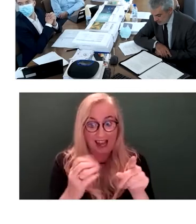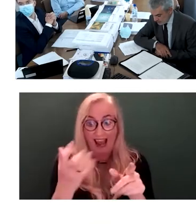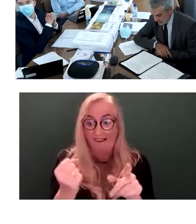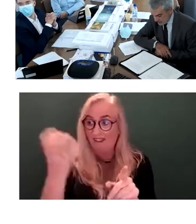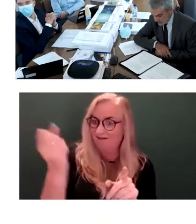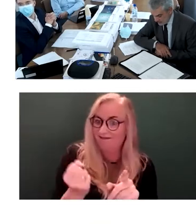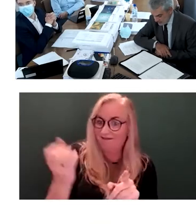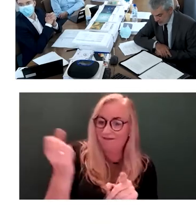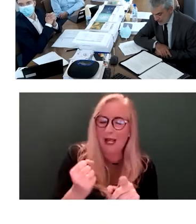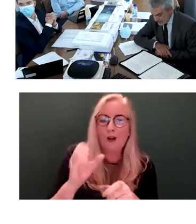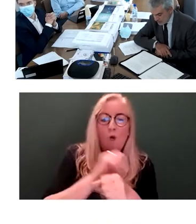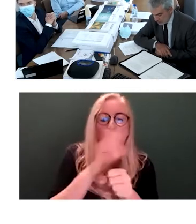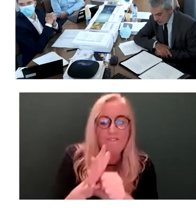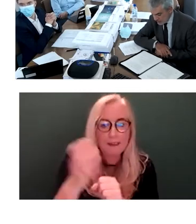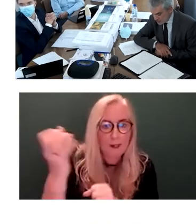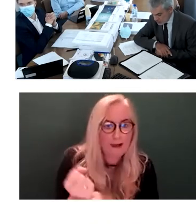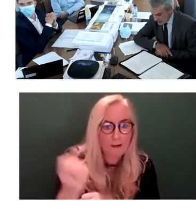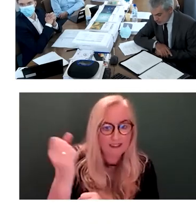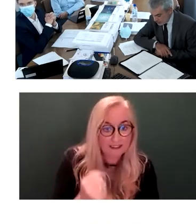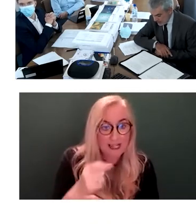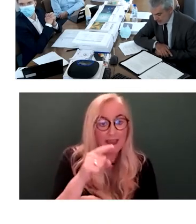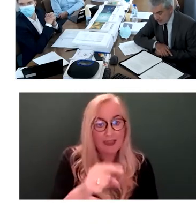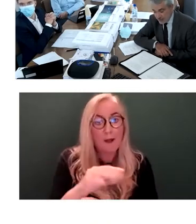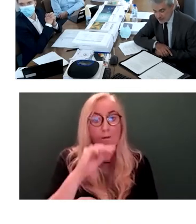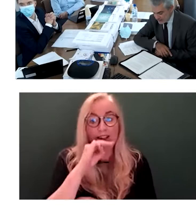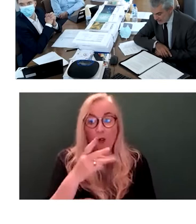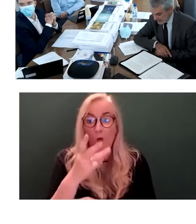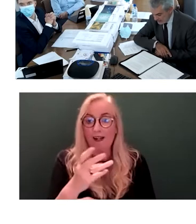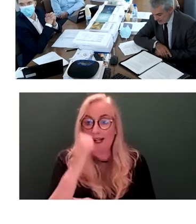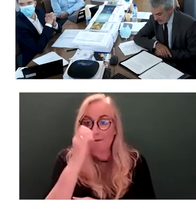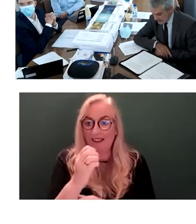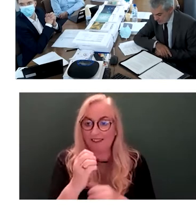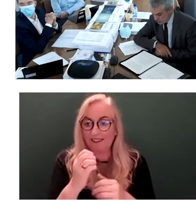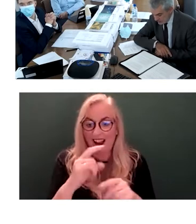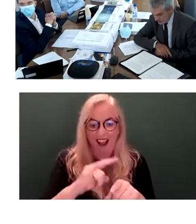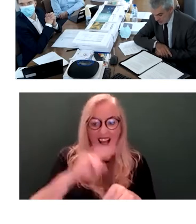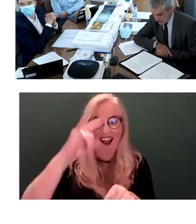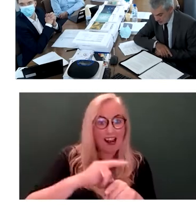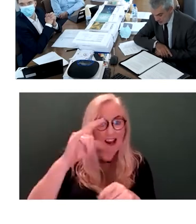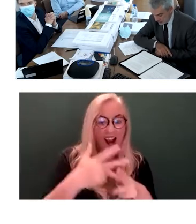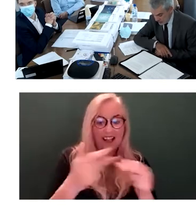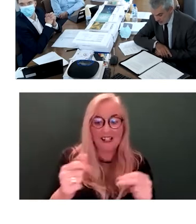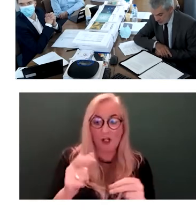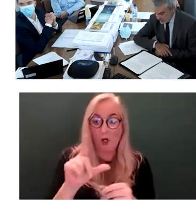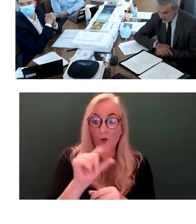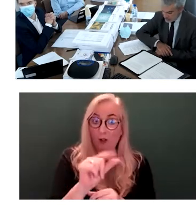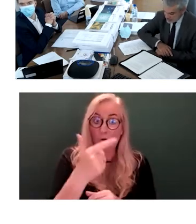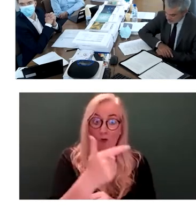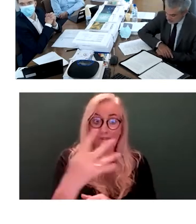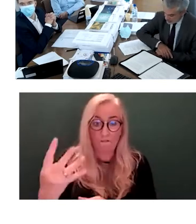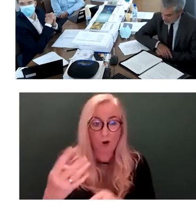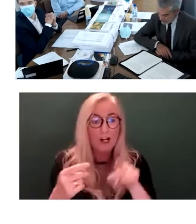pandemic unemployment payment. And unemployment is projected to remain elevated high until 2024. So there is